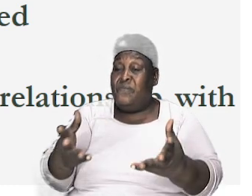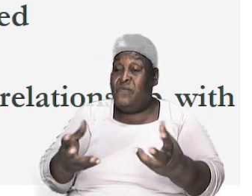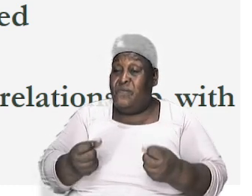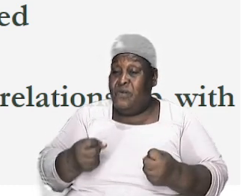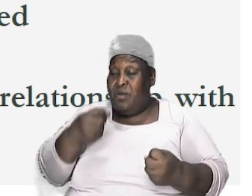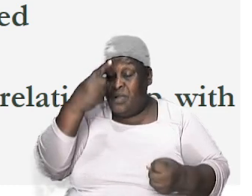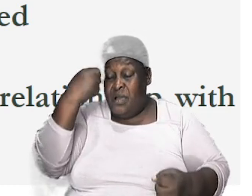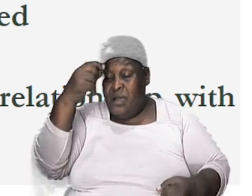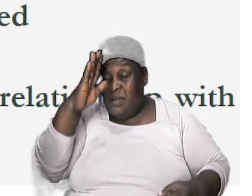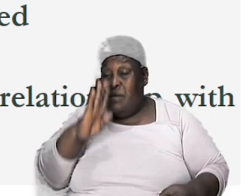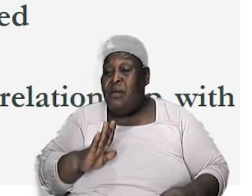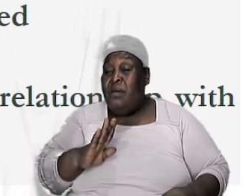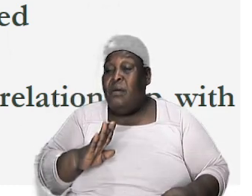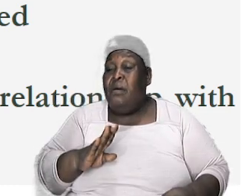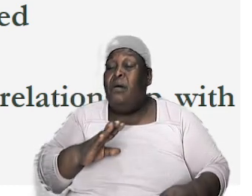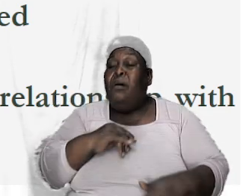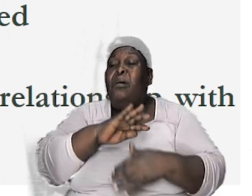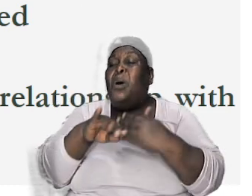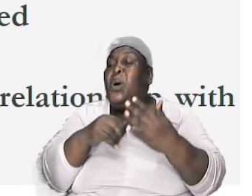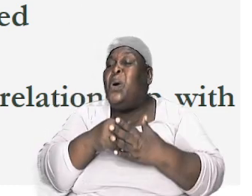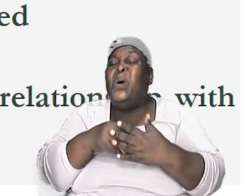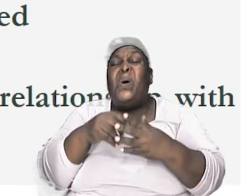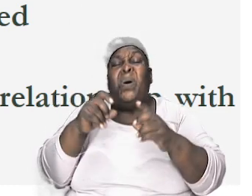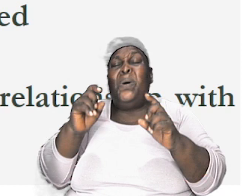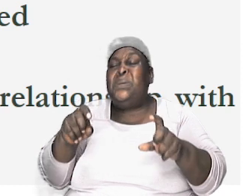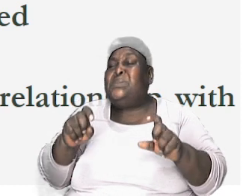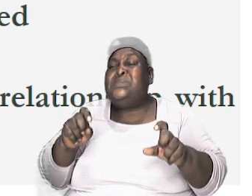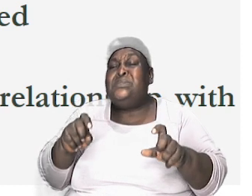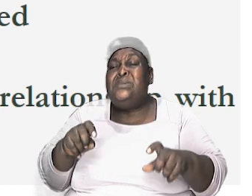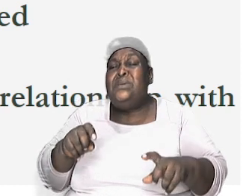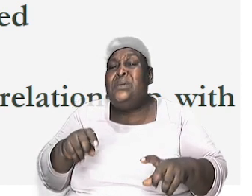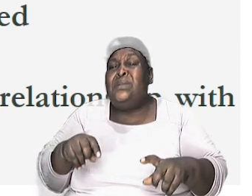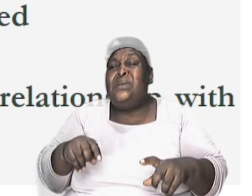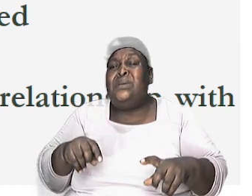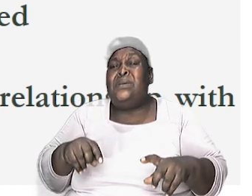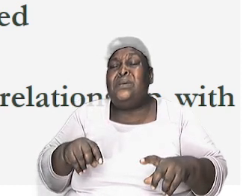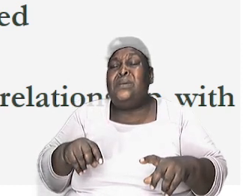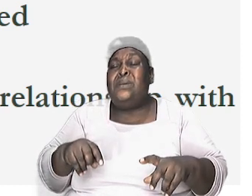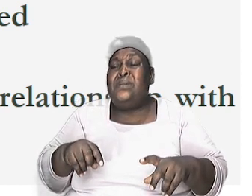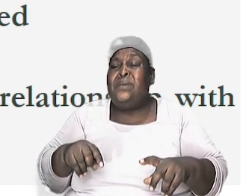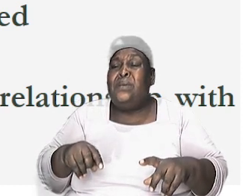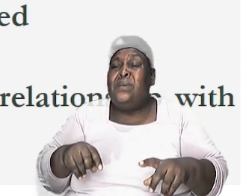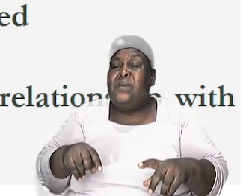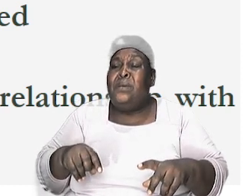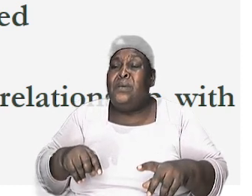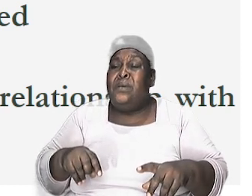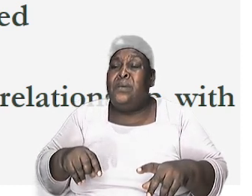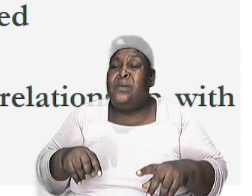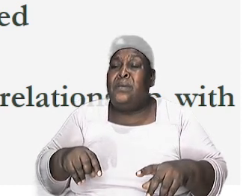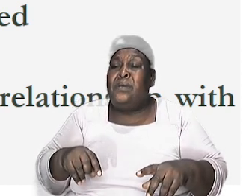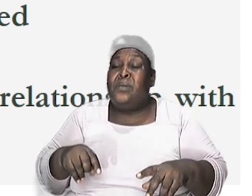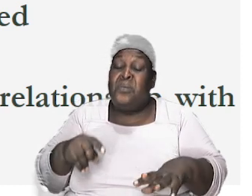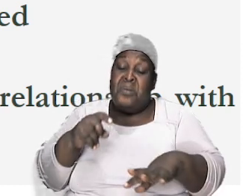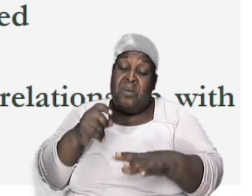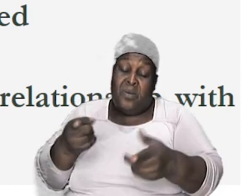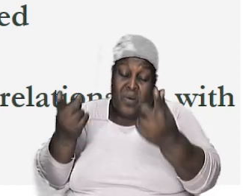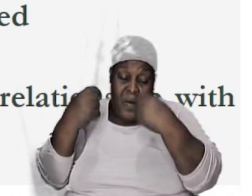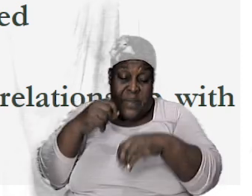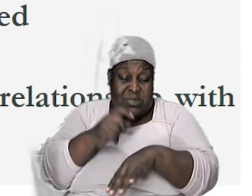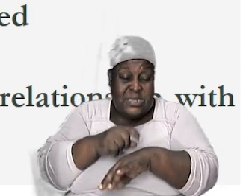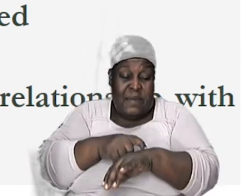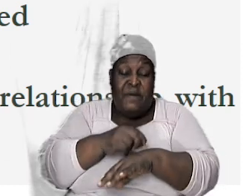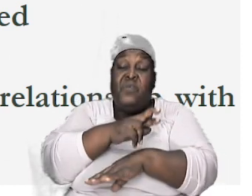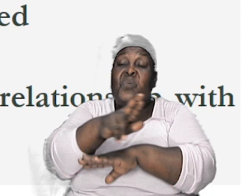Let me go back to what the preacher said Sunday. There comes a point in time where you have to reach a place where you